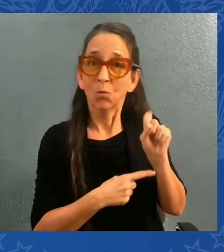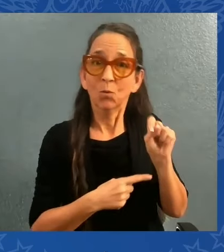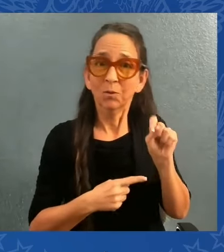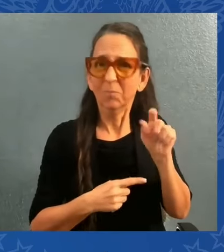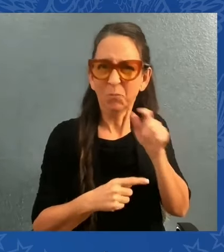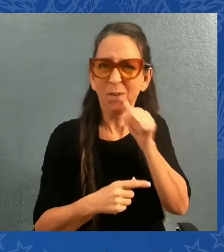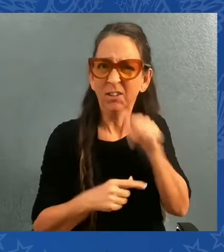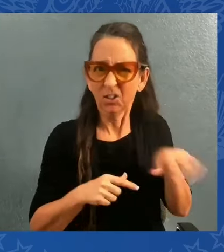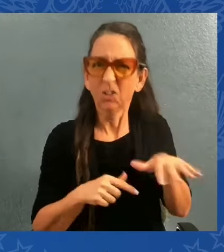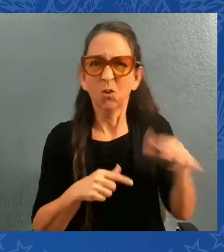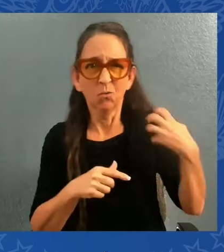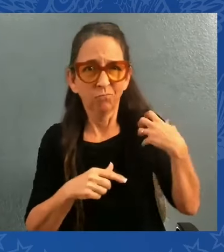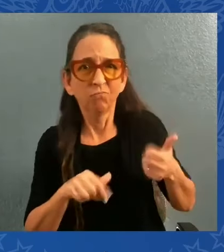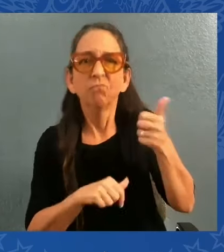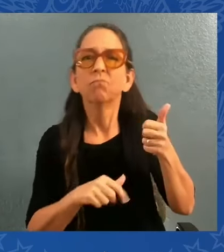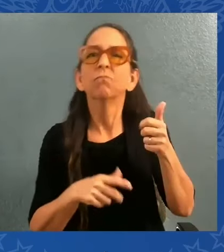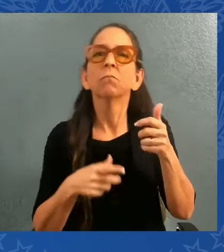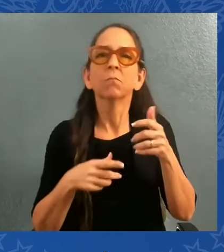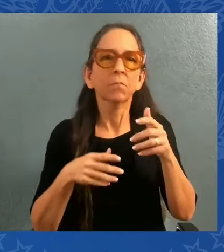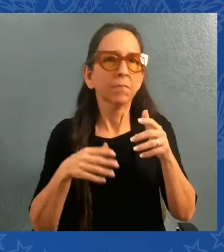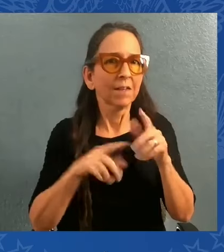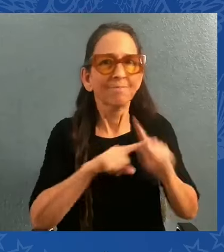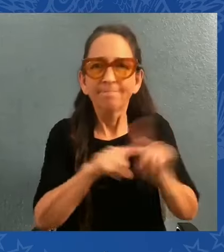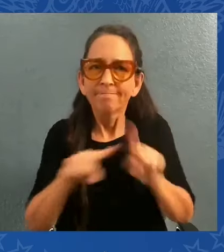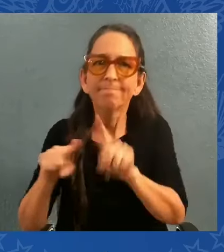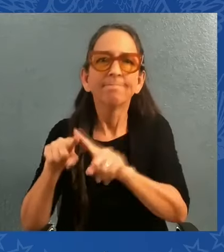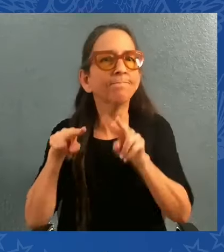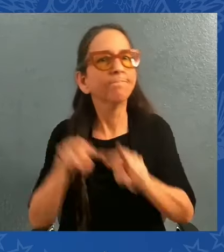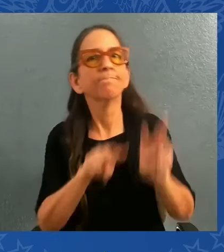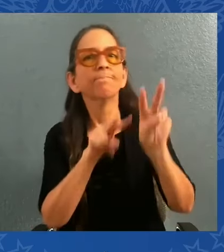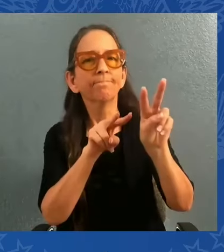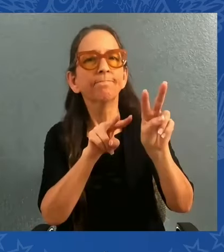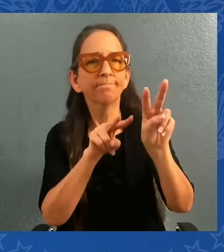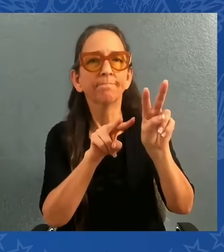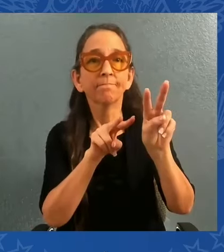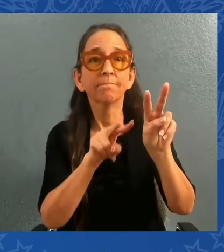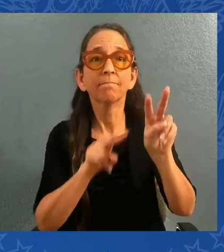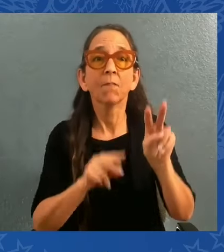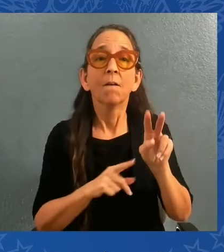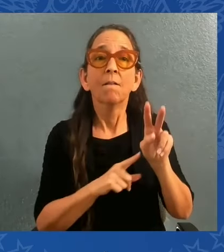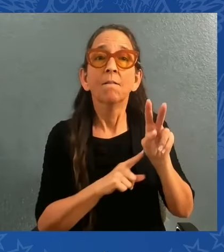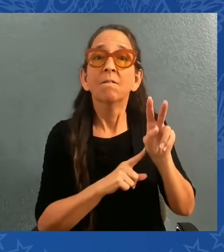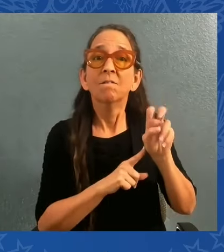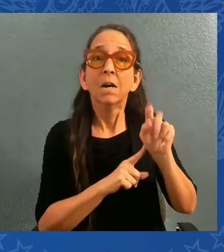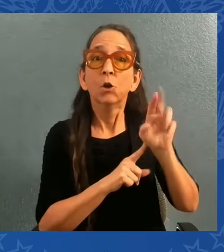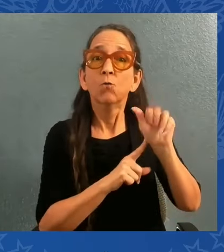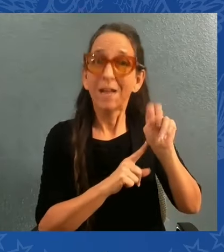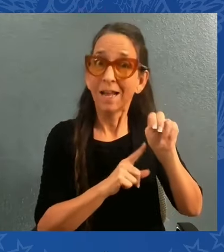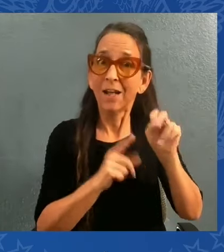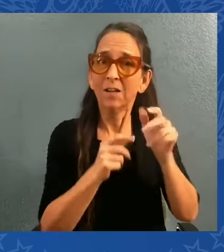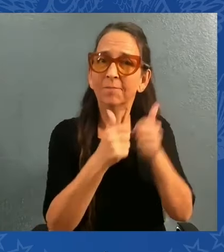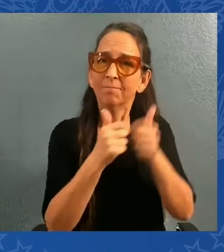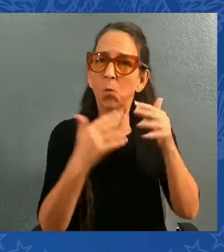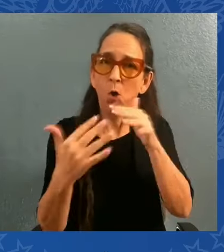known but to God. There are veterans from every American war since the Revolution, including veterans of the wars in Iraq and